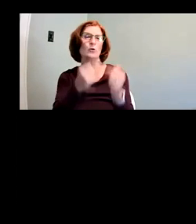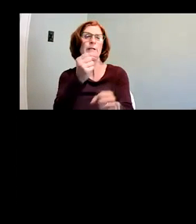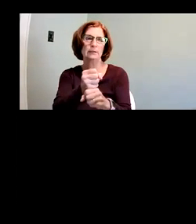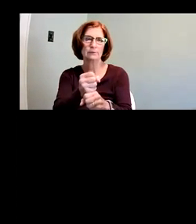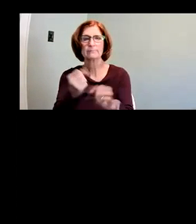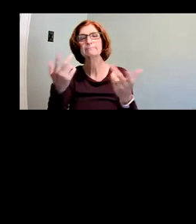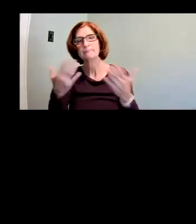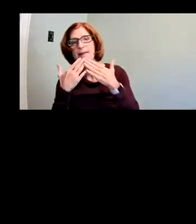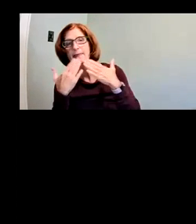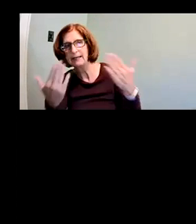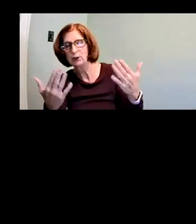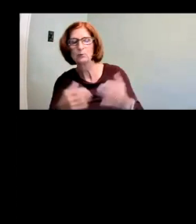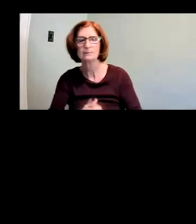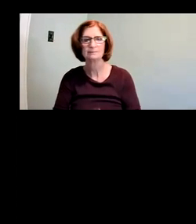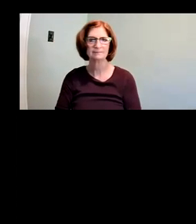much.